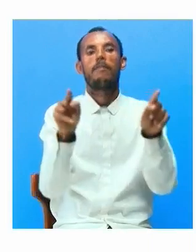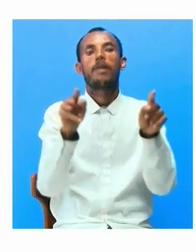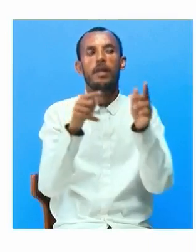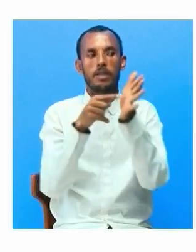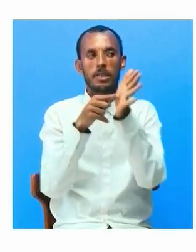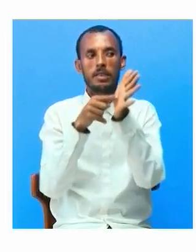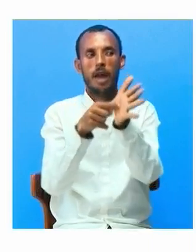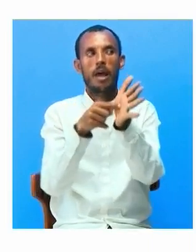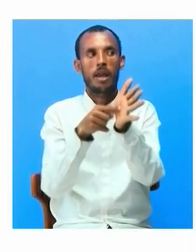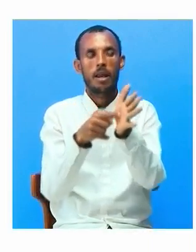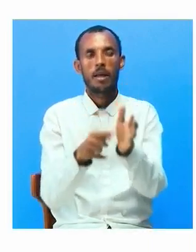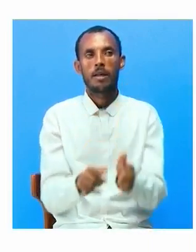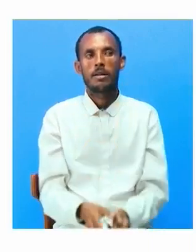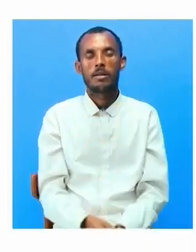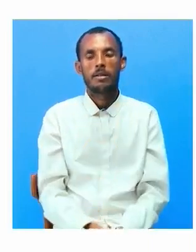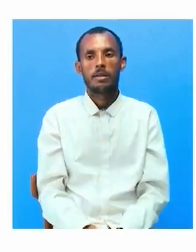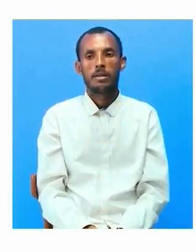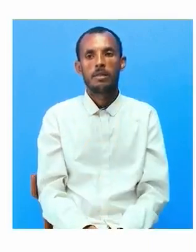different sign